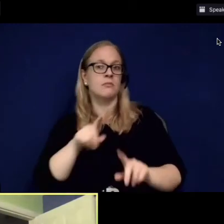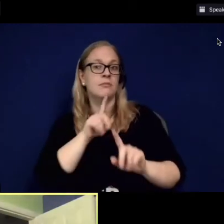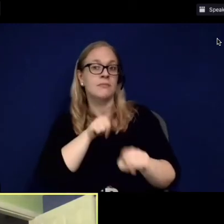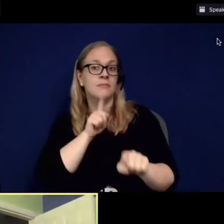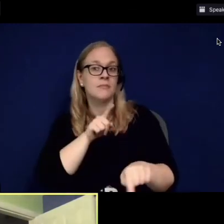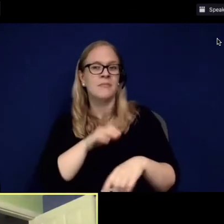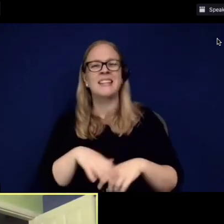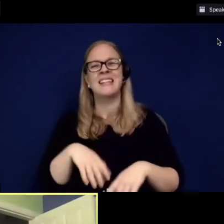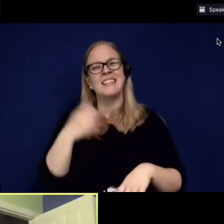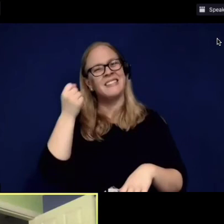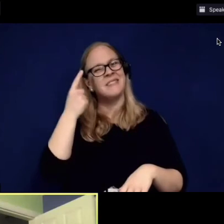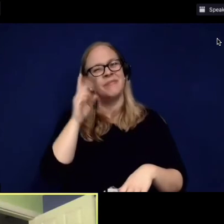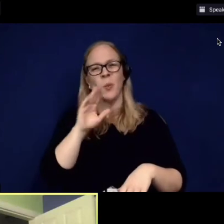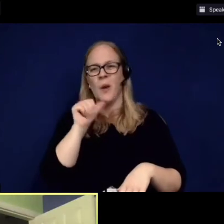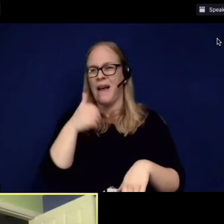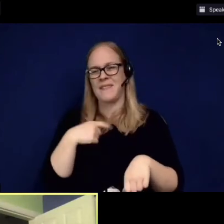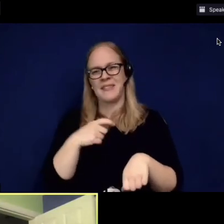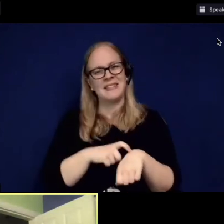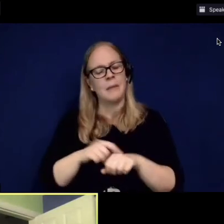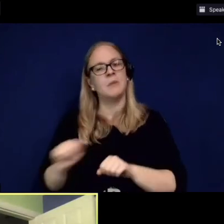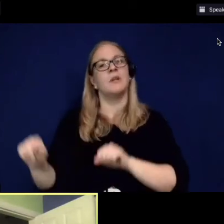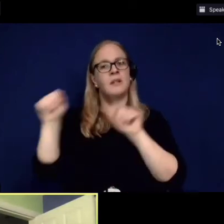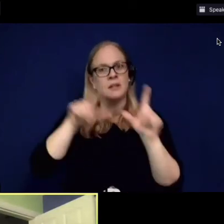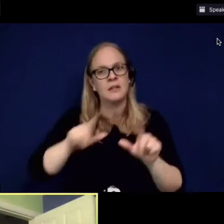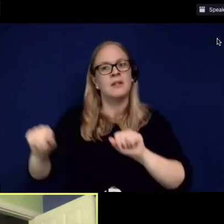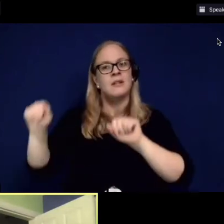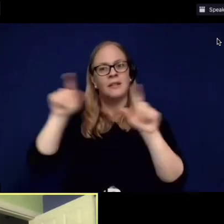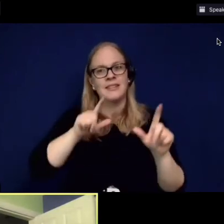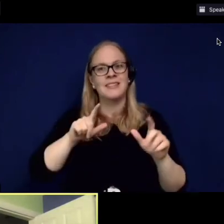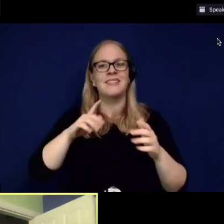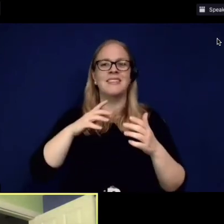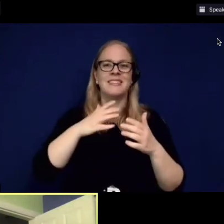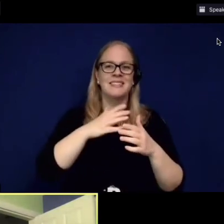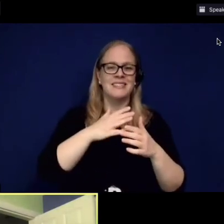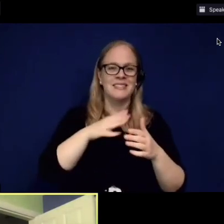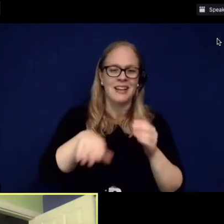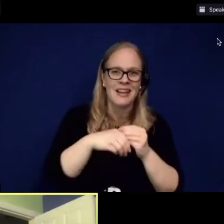to share screens and chat with our